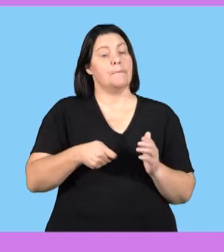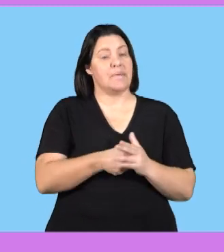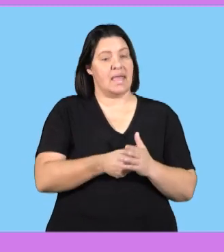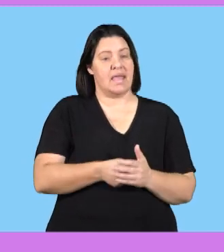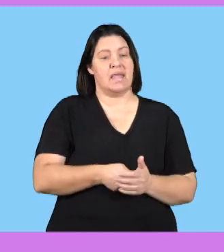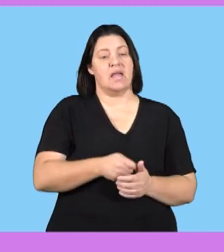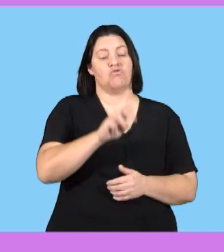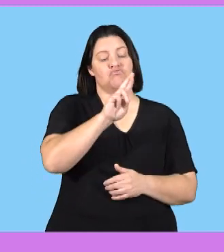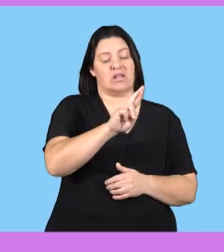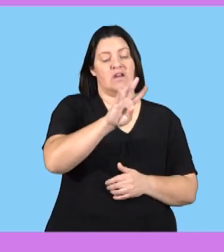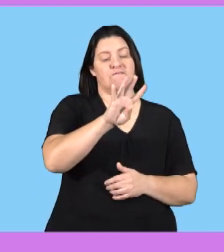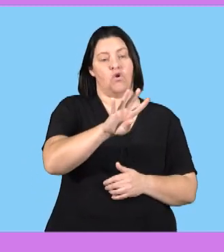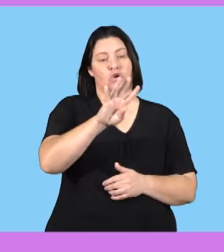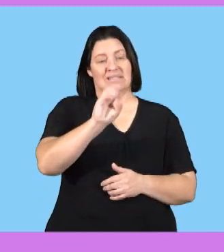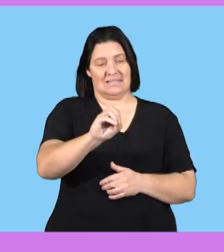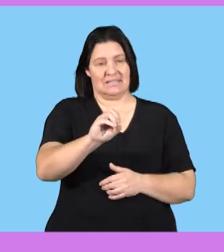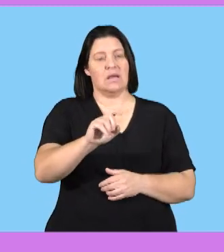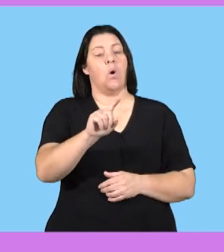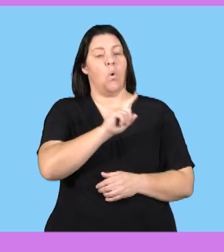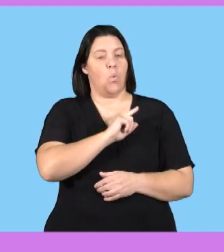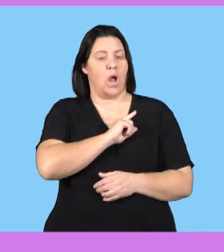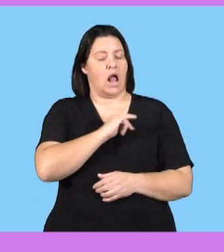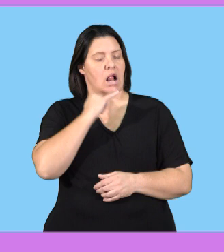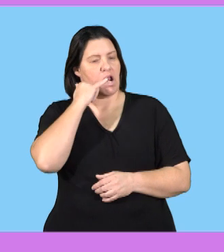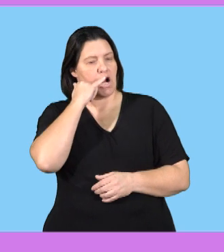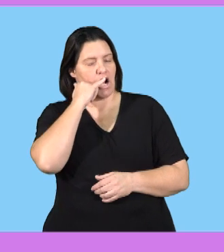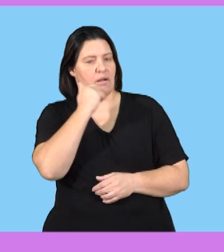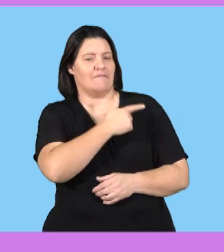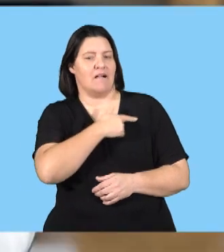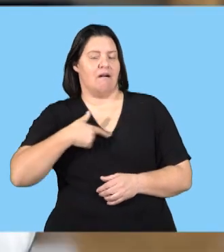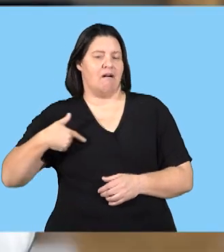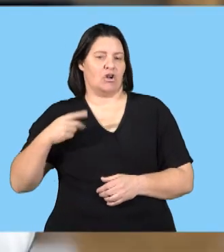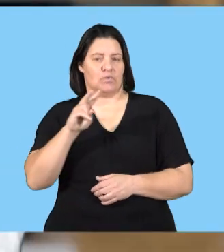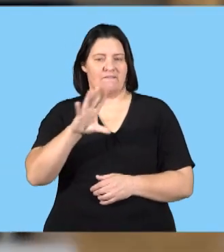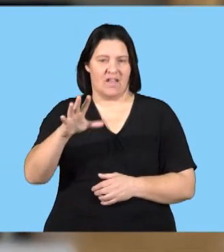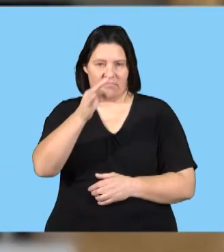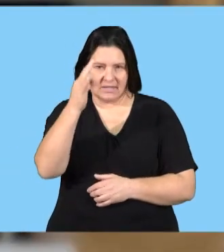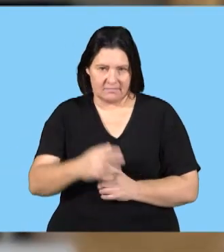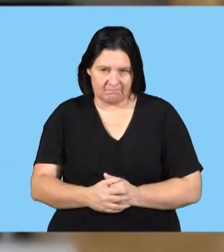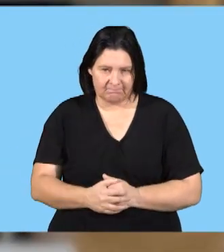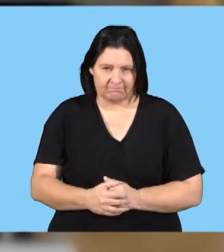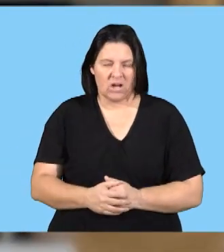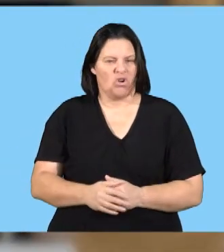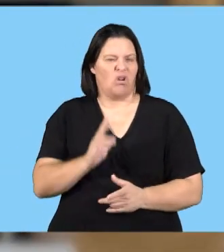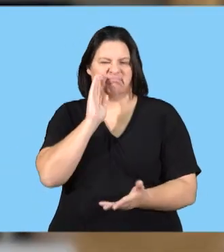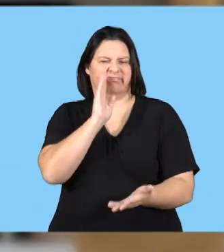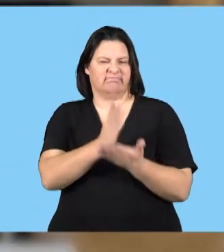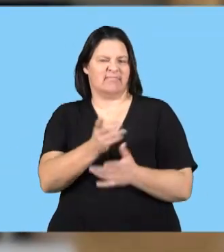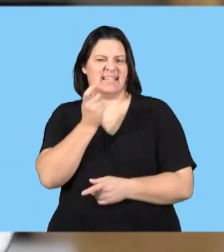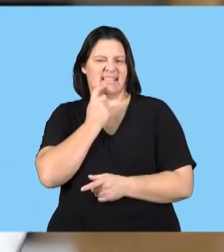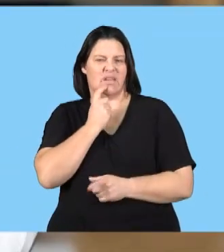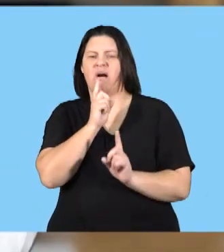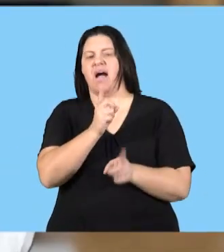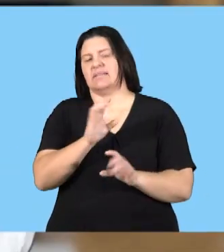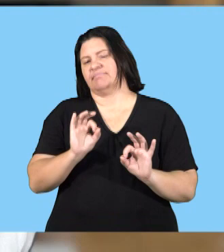pay 40 rand for spending 25 minutes on your cell phone. Okay, so can you see that was actually quite straightforward, and I'm sure